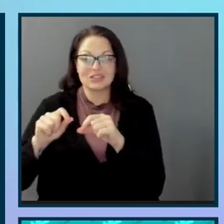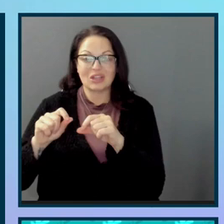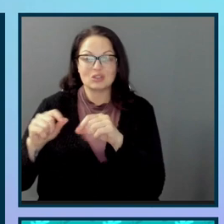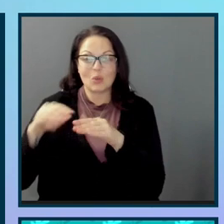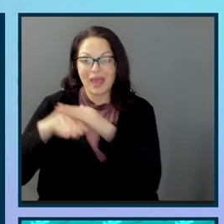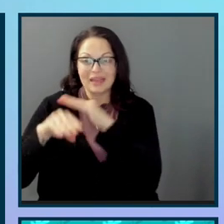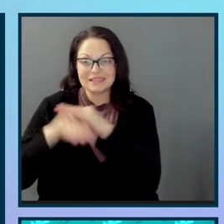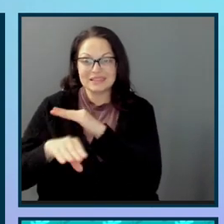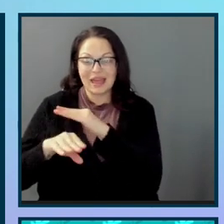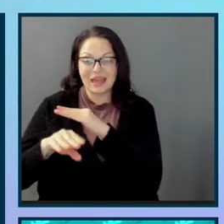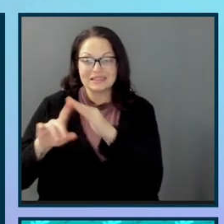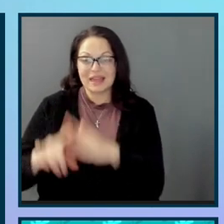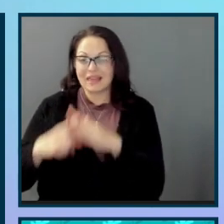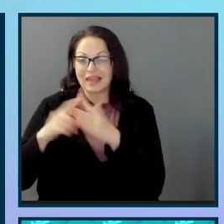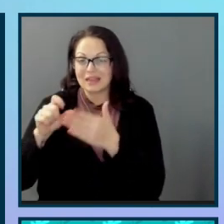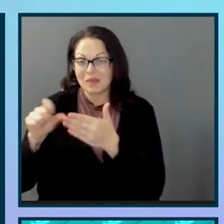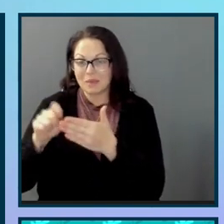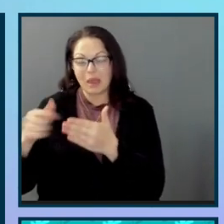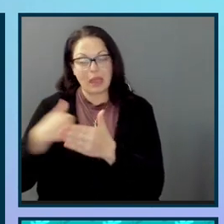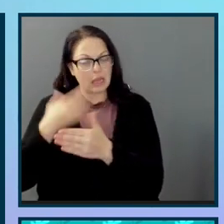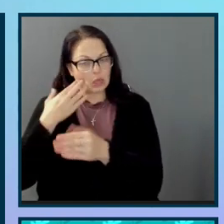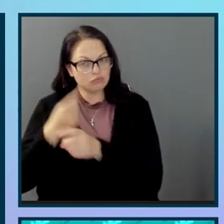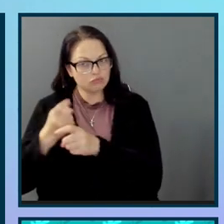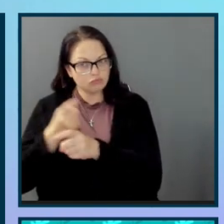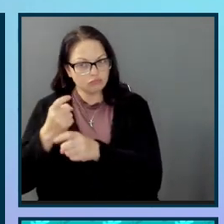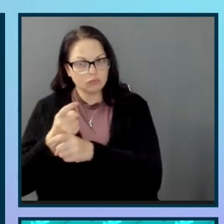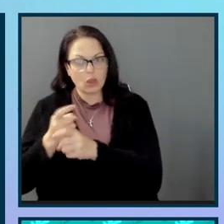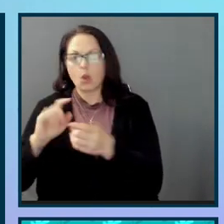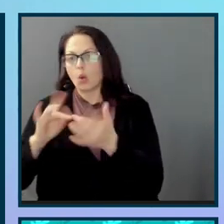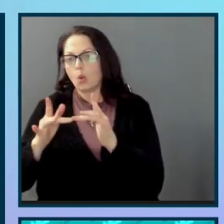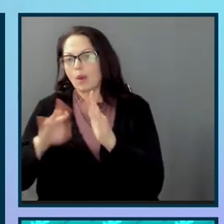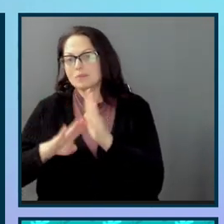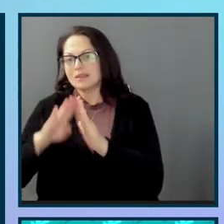as much as I like to joke that a web developer's job is about centering divs